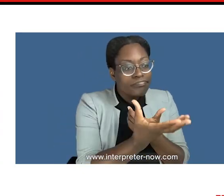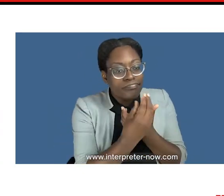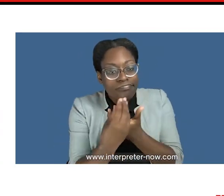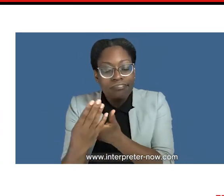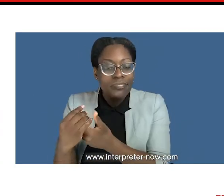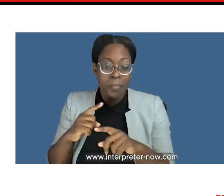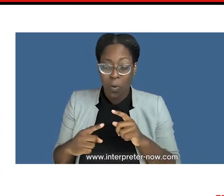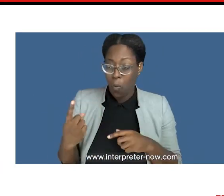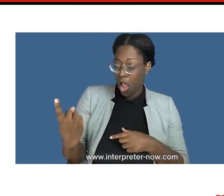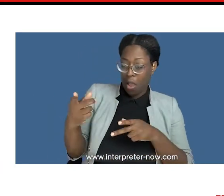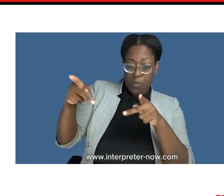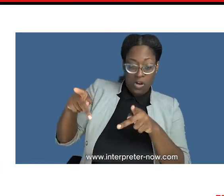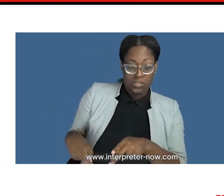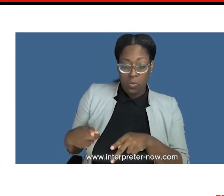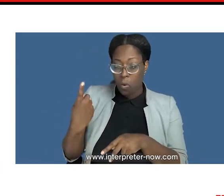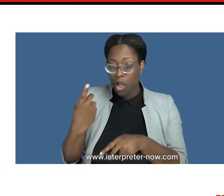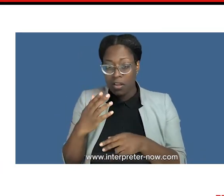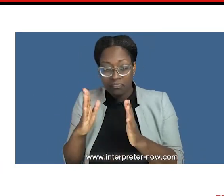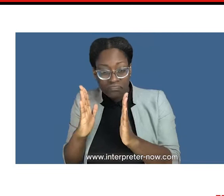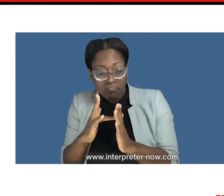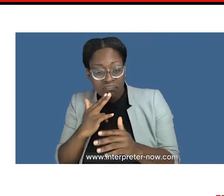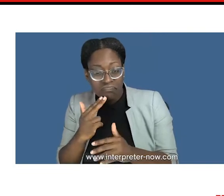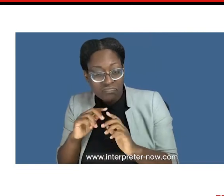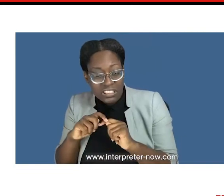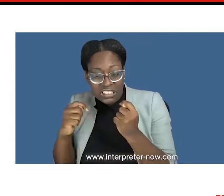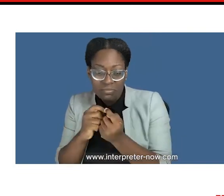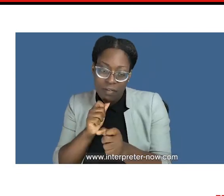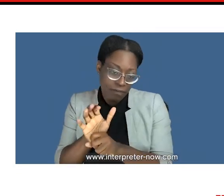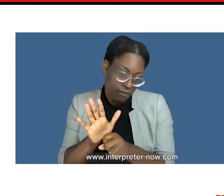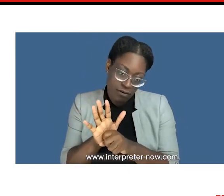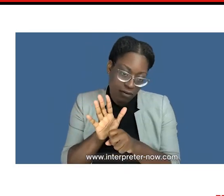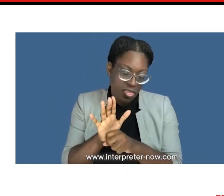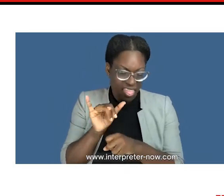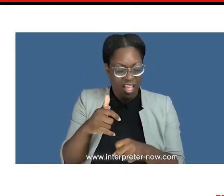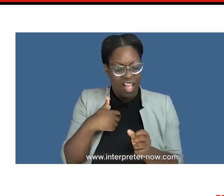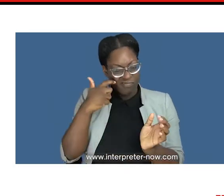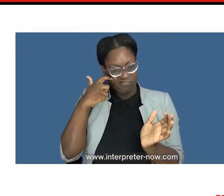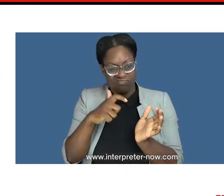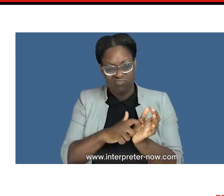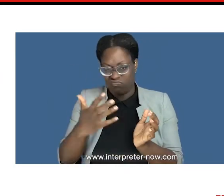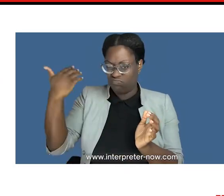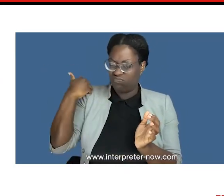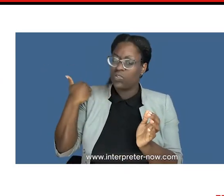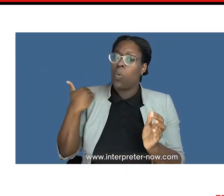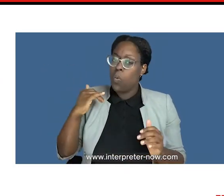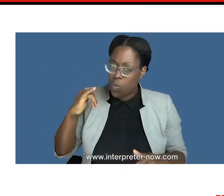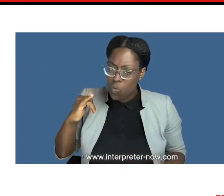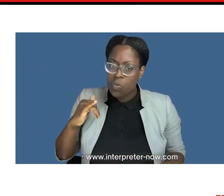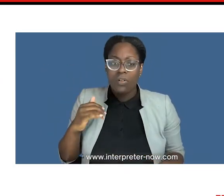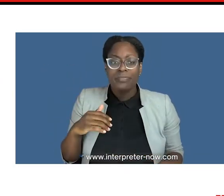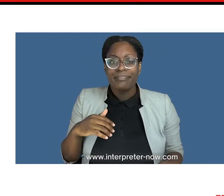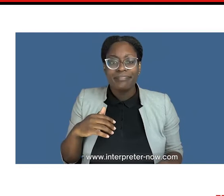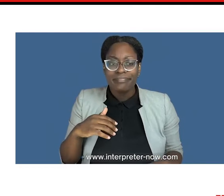and companies. And so that is each of us looking within and understanding that we all do have some biases that we need